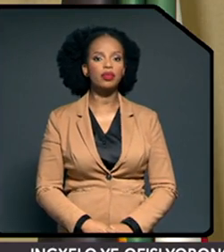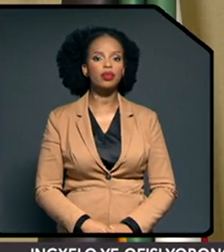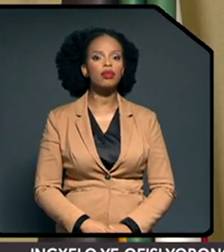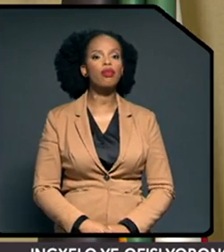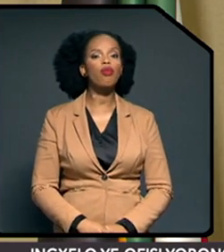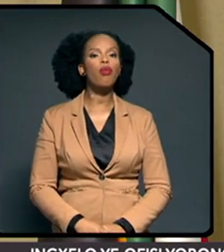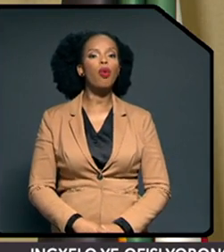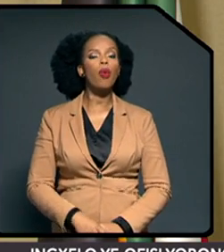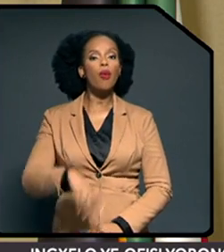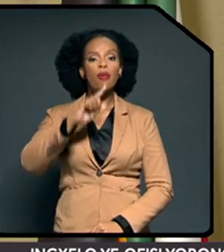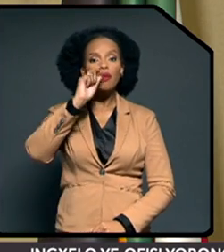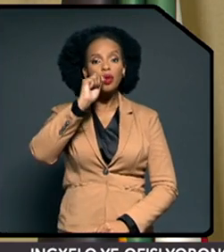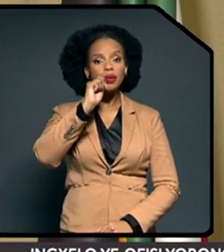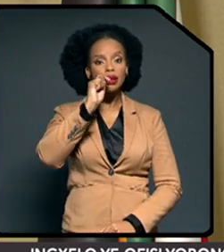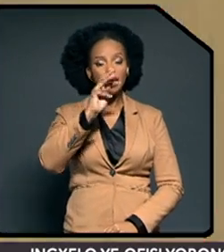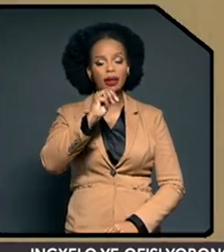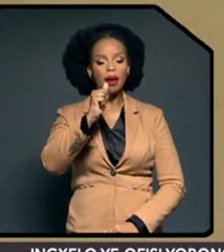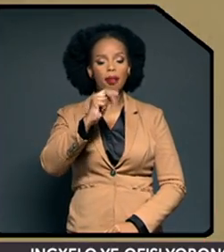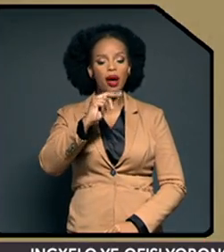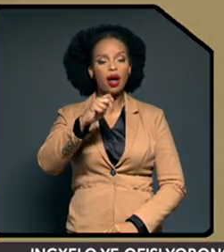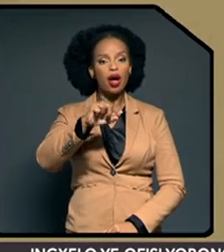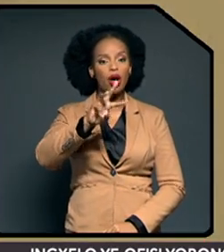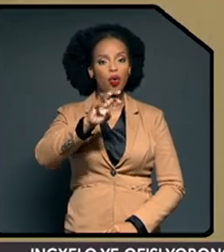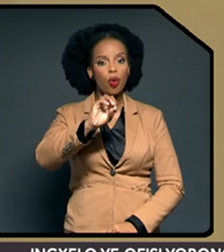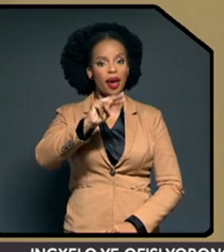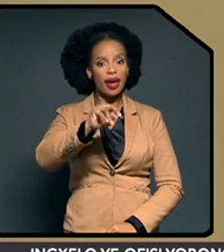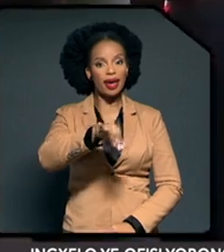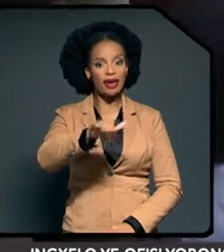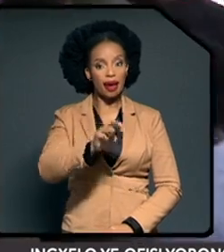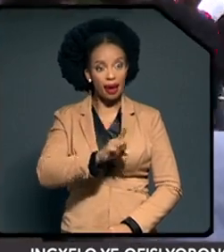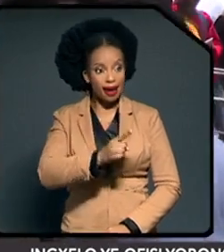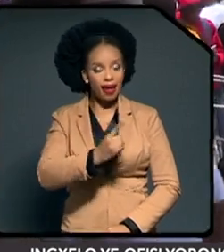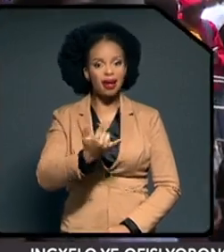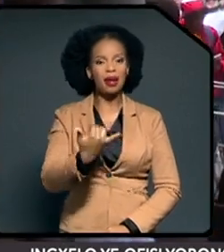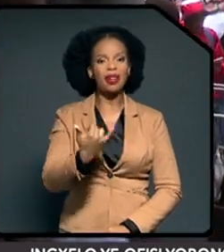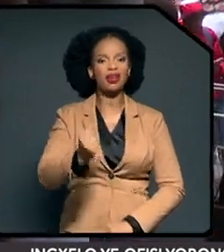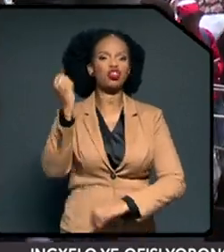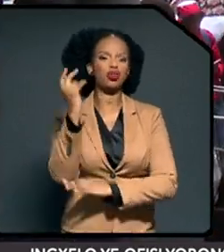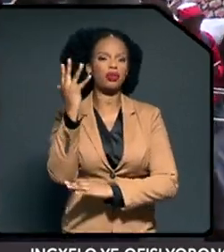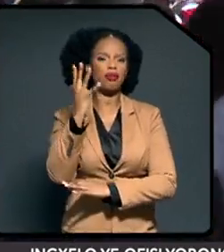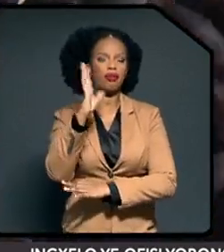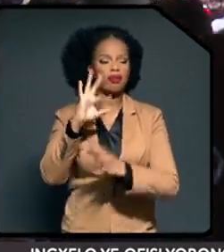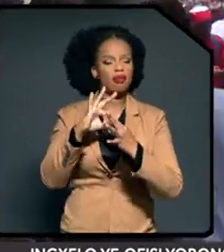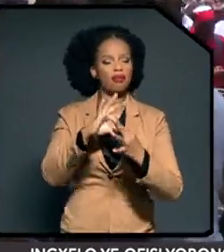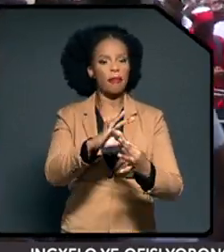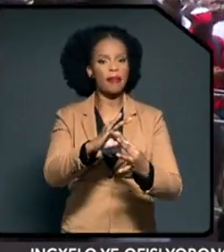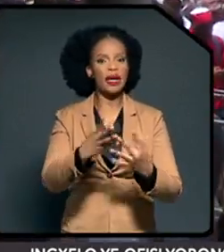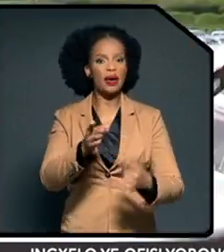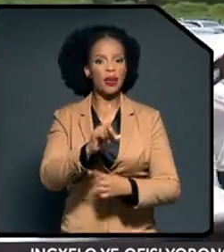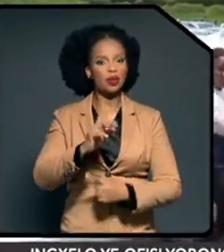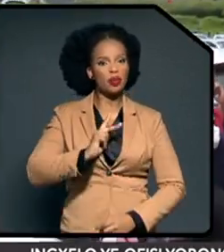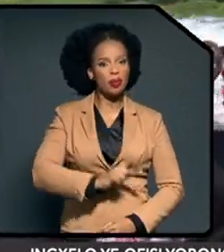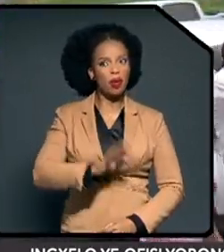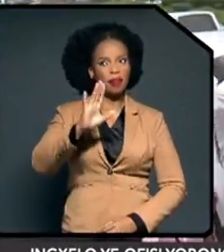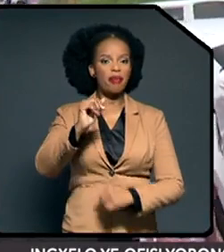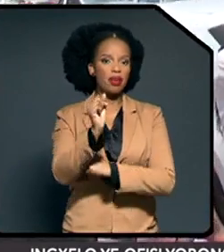Umnumzana Mangwenya bethethe nabendaba namhlanje ngemiba eliqela yobumongameli. Uthe ukhuseleko loluntu